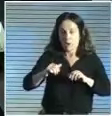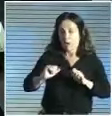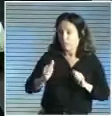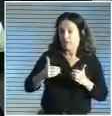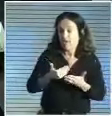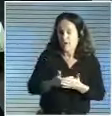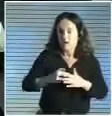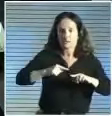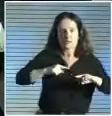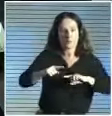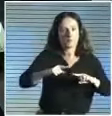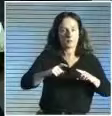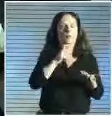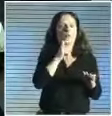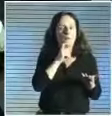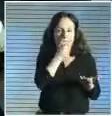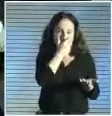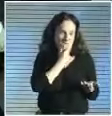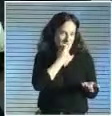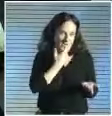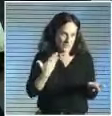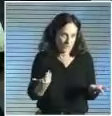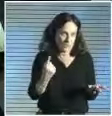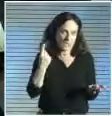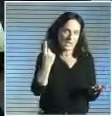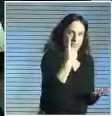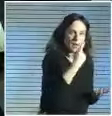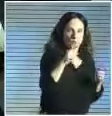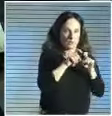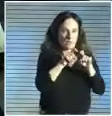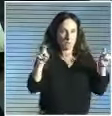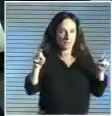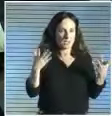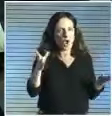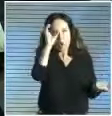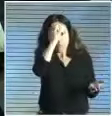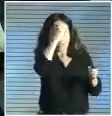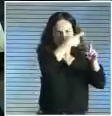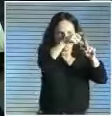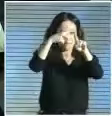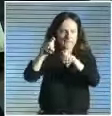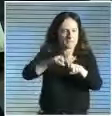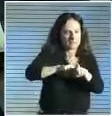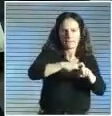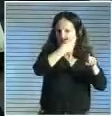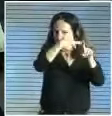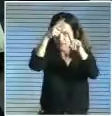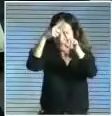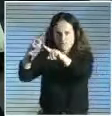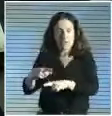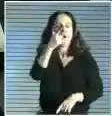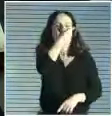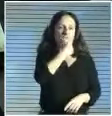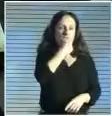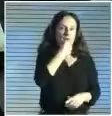Each operator represents really different opinions. Sometimes operators seems to be